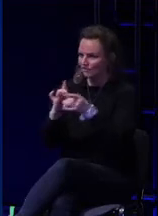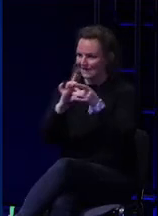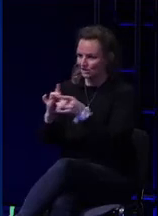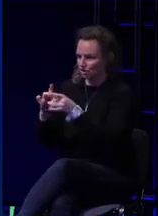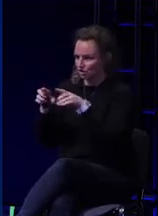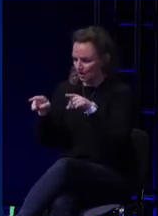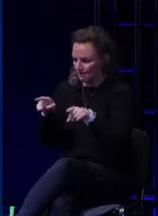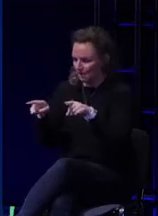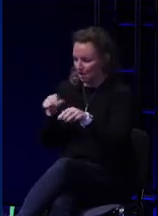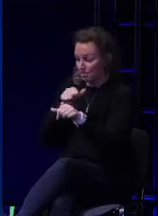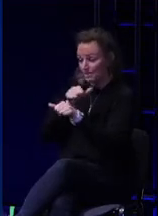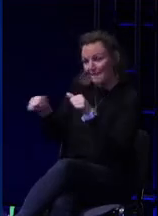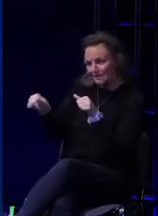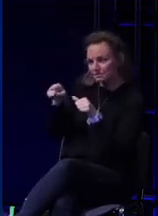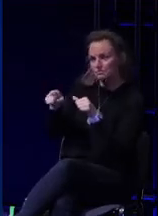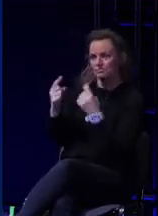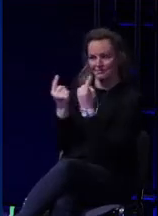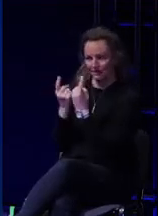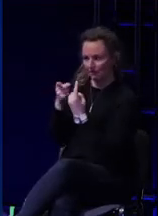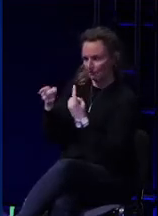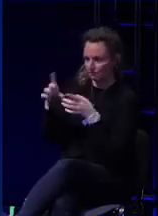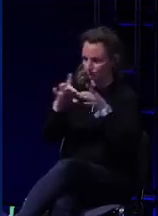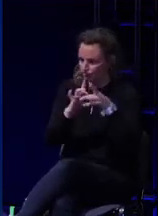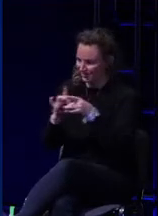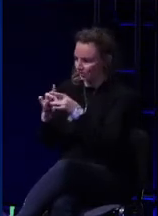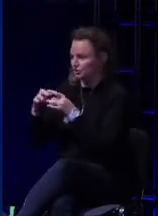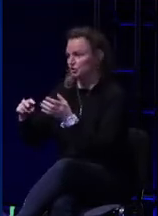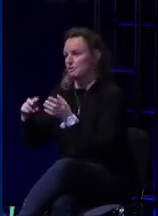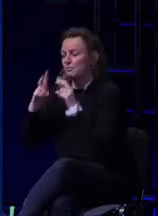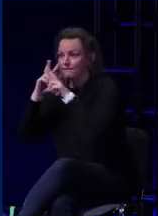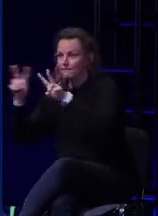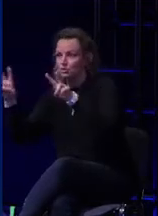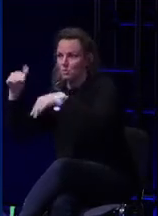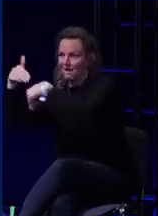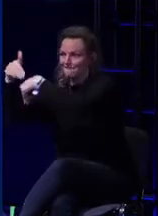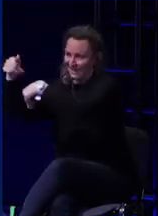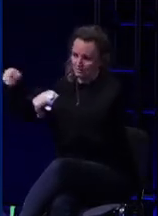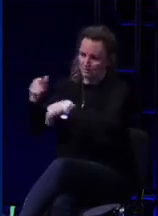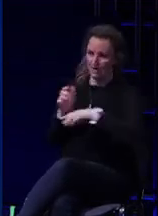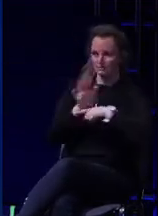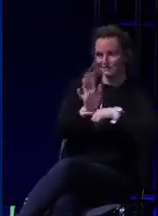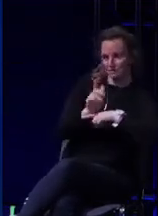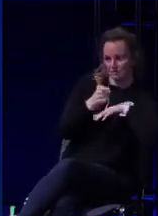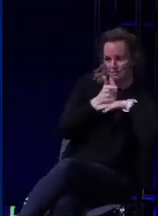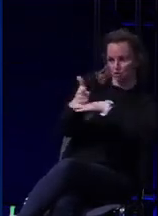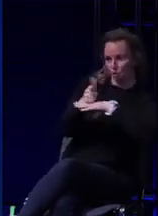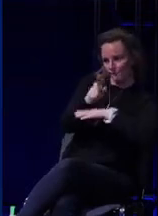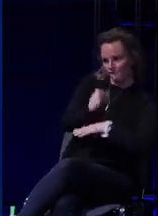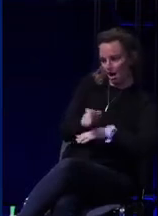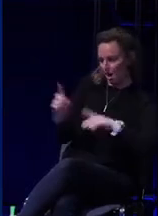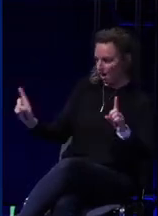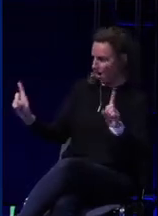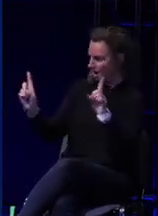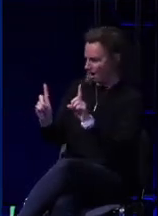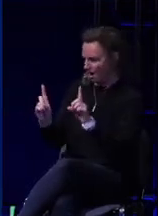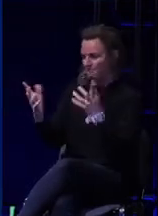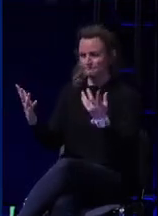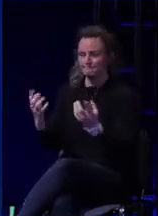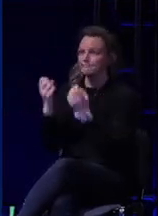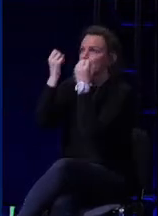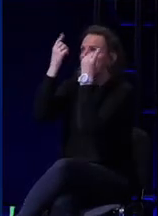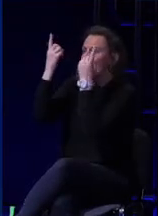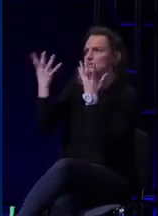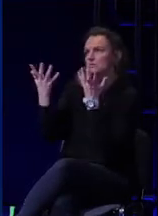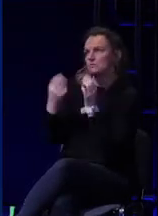the best part of our relationship between visual effects and cinematographer is that idea that, and again, is a